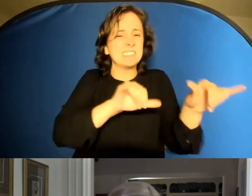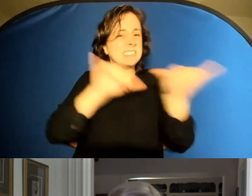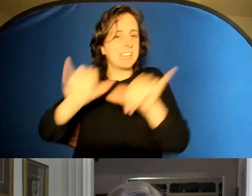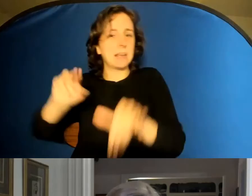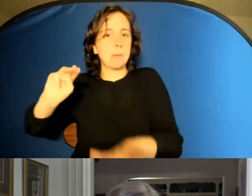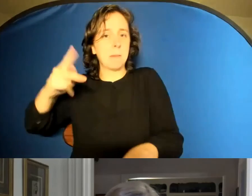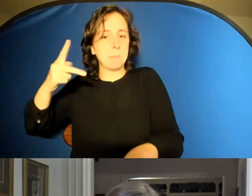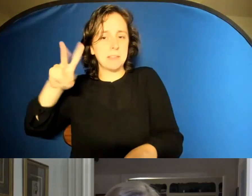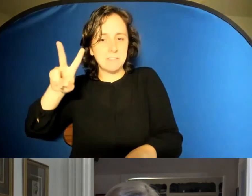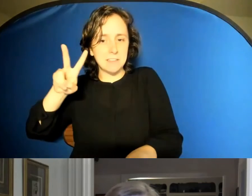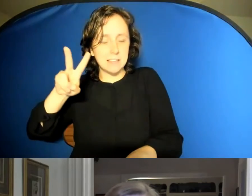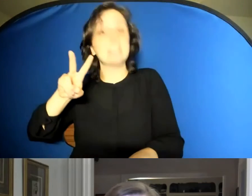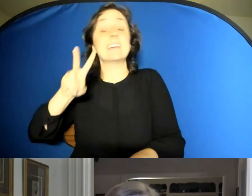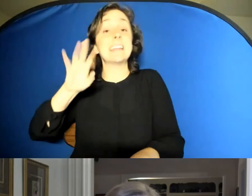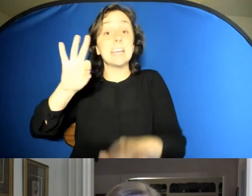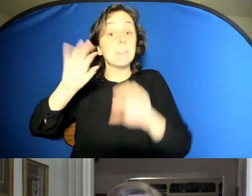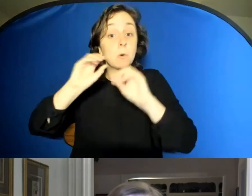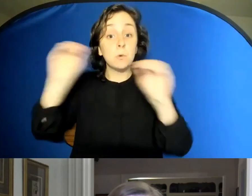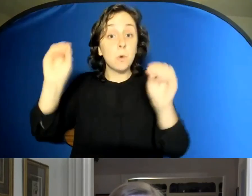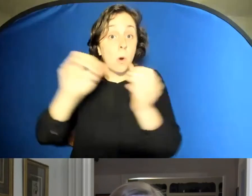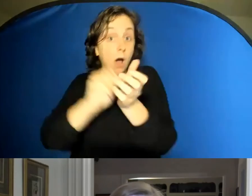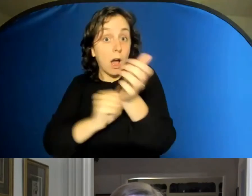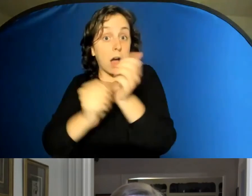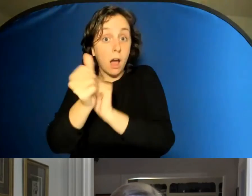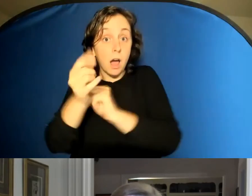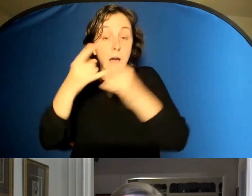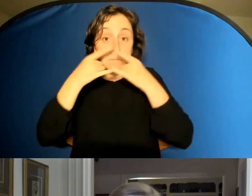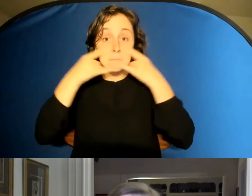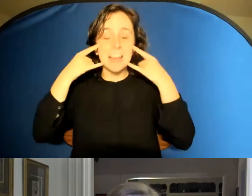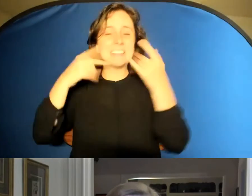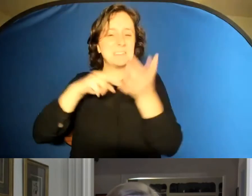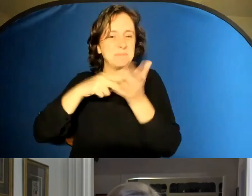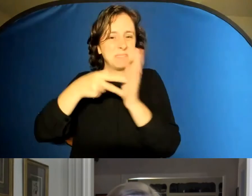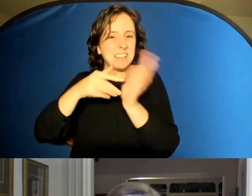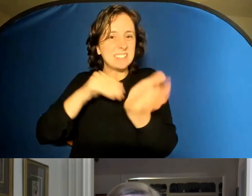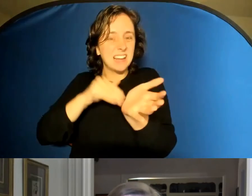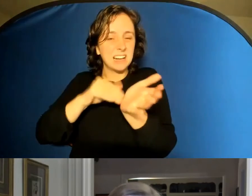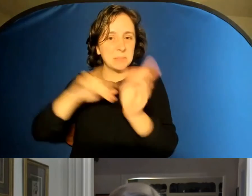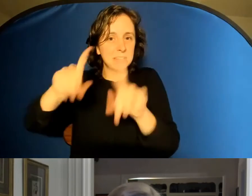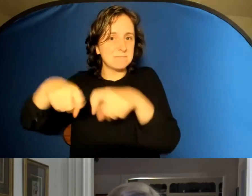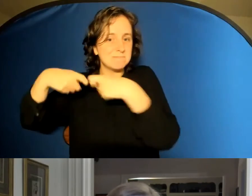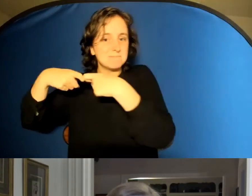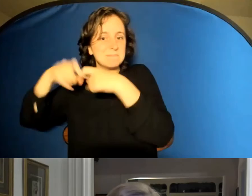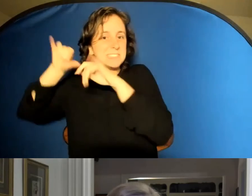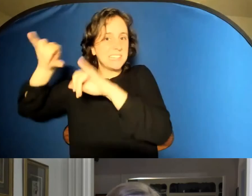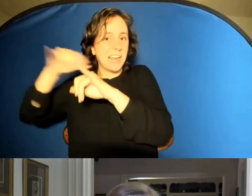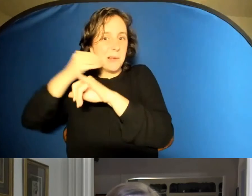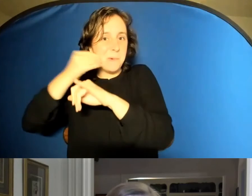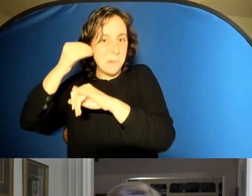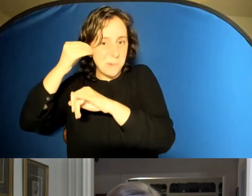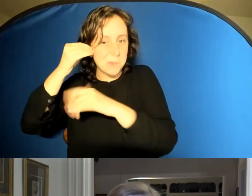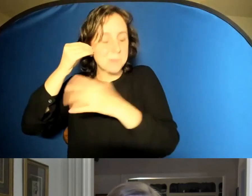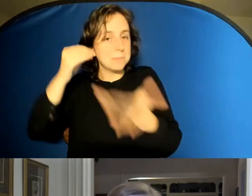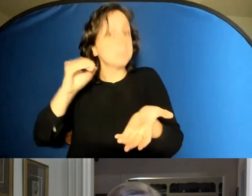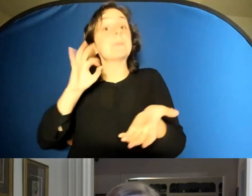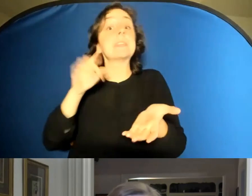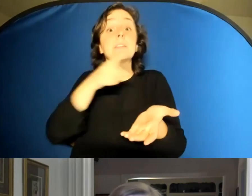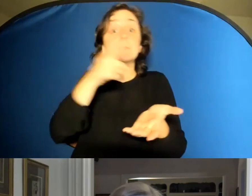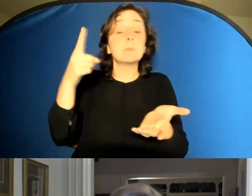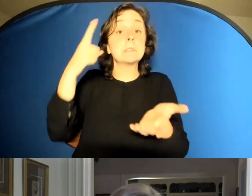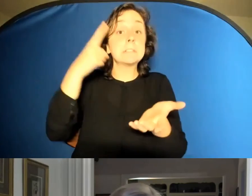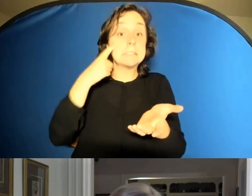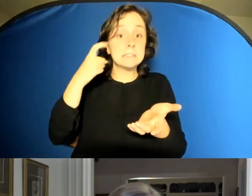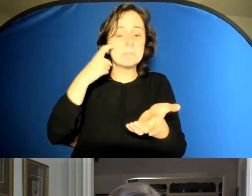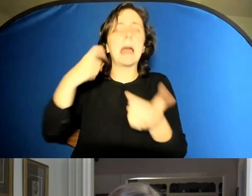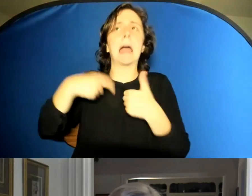on isolation potentially. And so that is one nice thing you can do if you think you have been exposed and you now